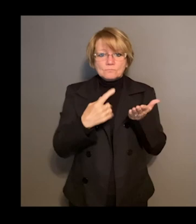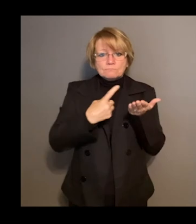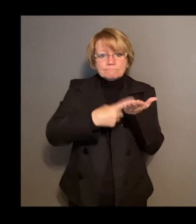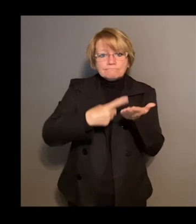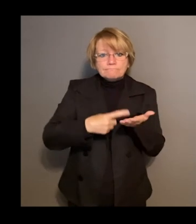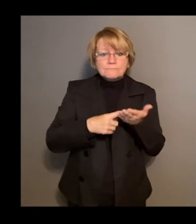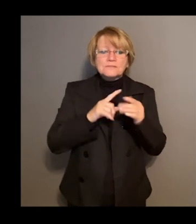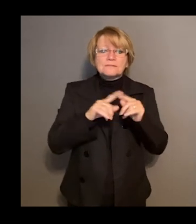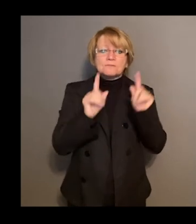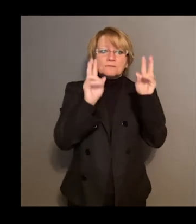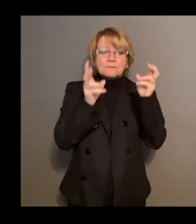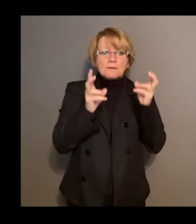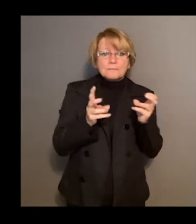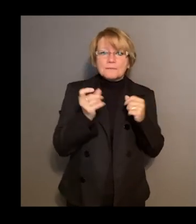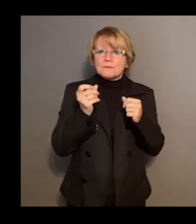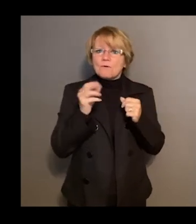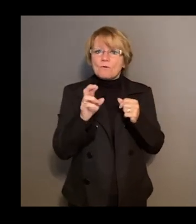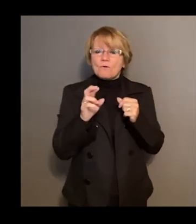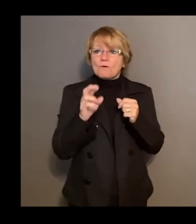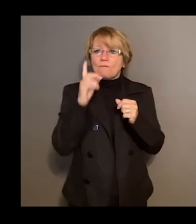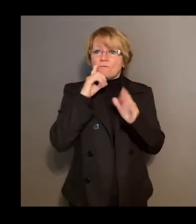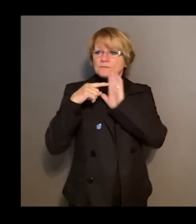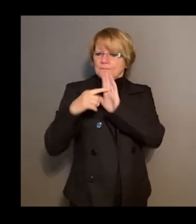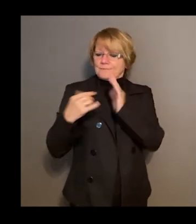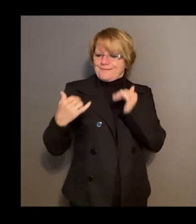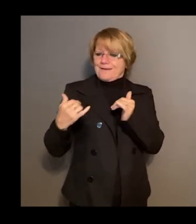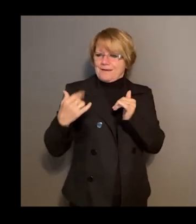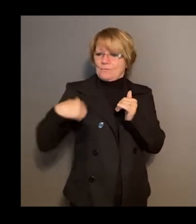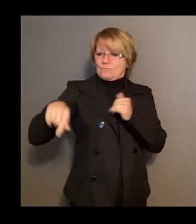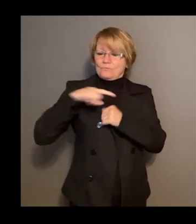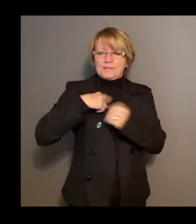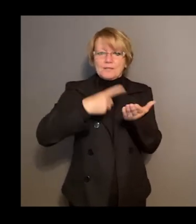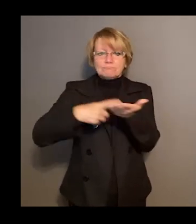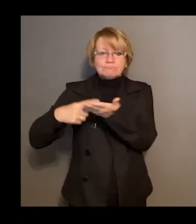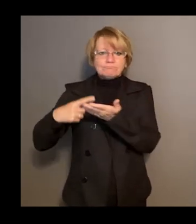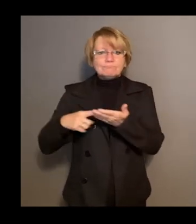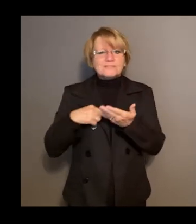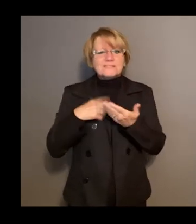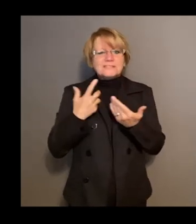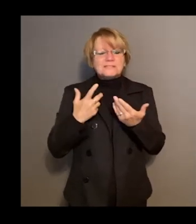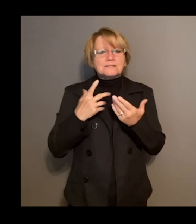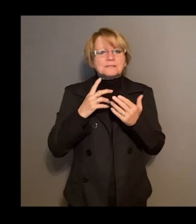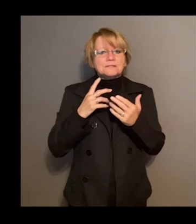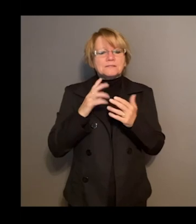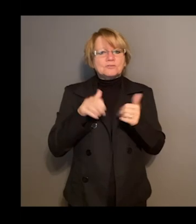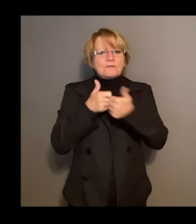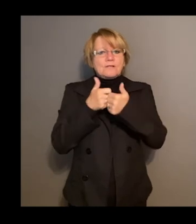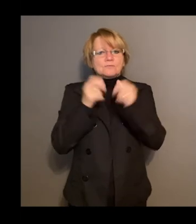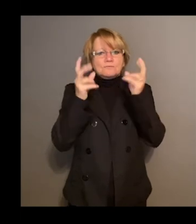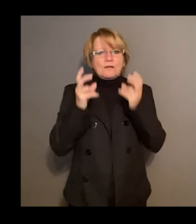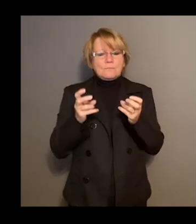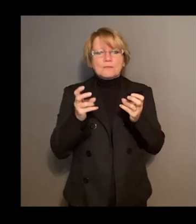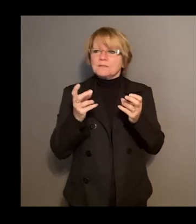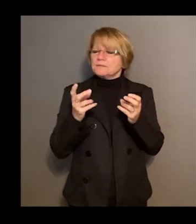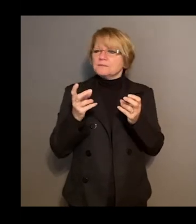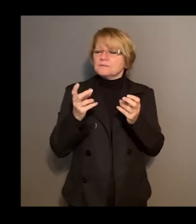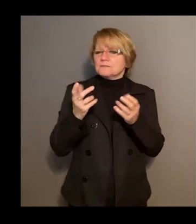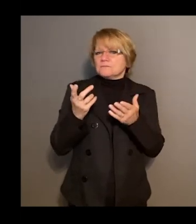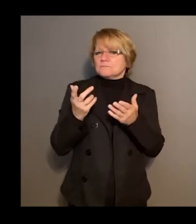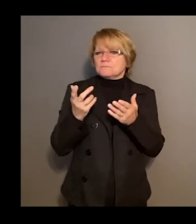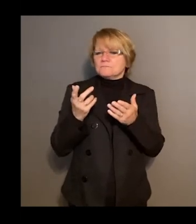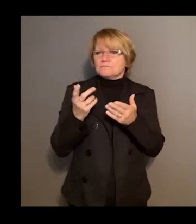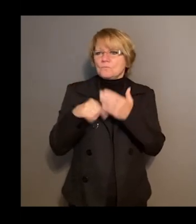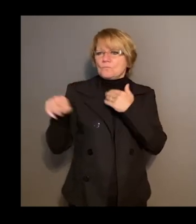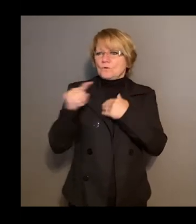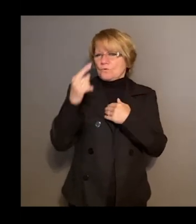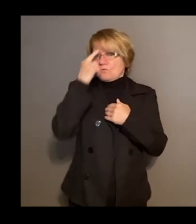feel? So it would be the classroom or it could be spaces like what we're doing right now as well. So kind of combining the two.